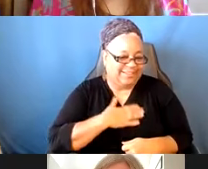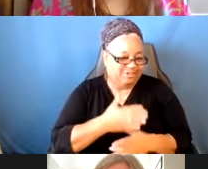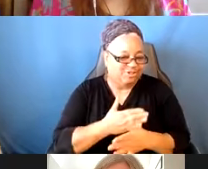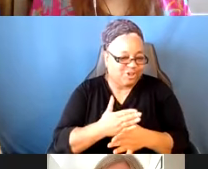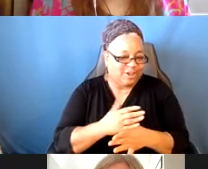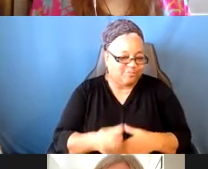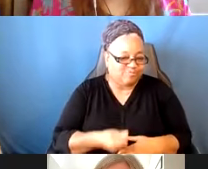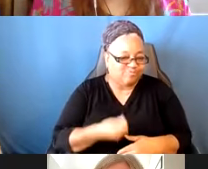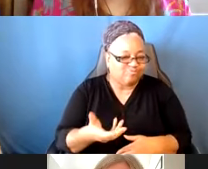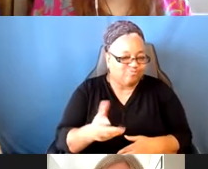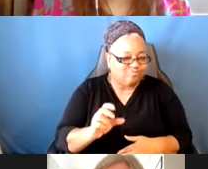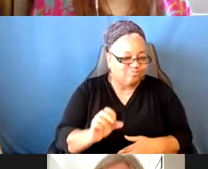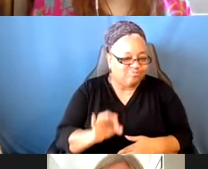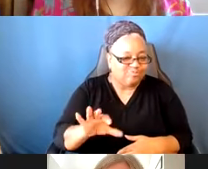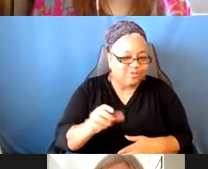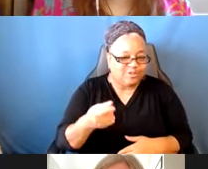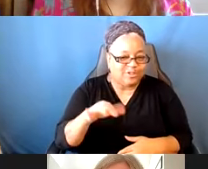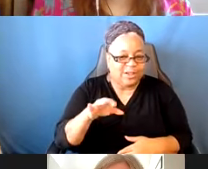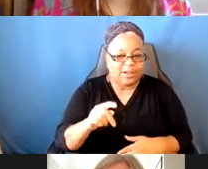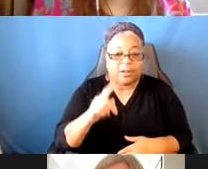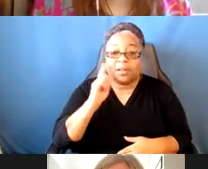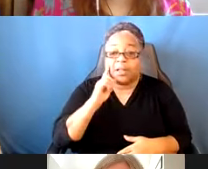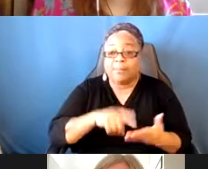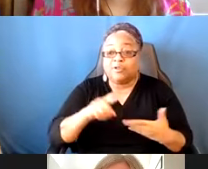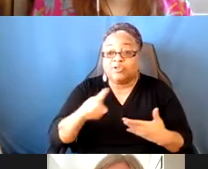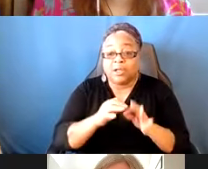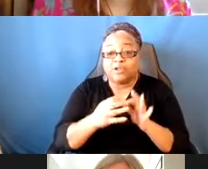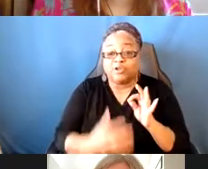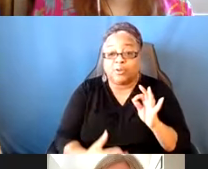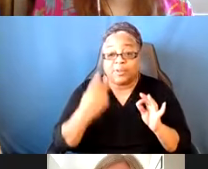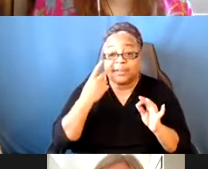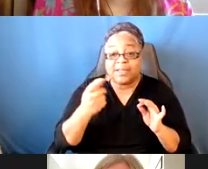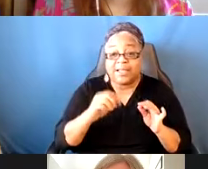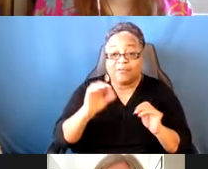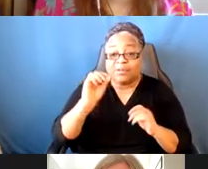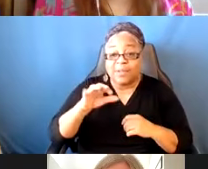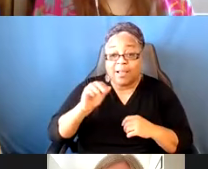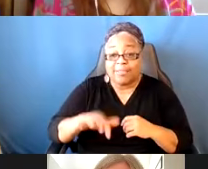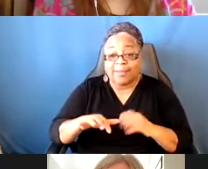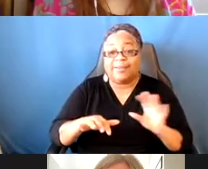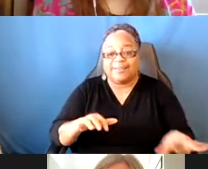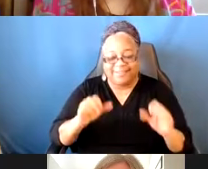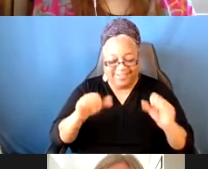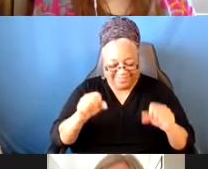All right, let me check the interpreters, see if we all are spotlit. Yes, we are. Great.